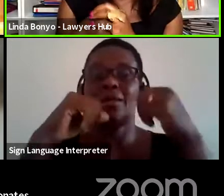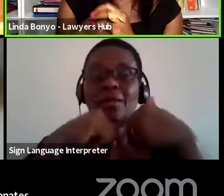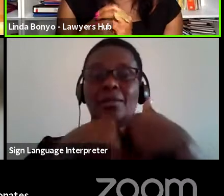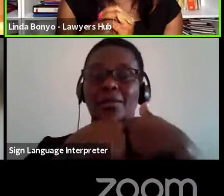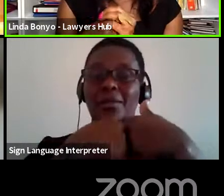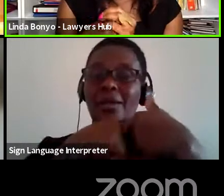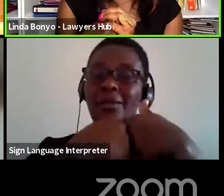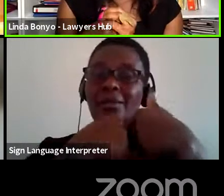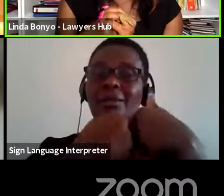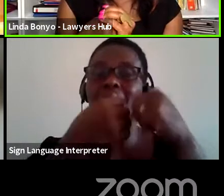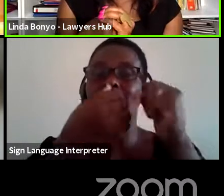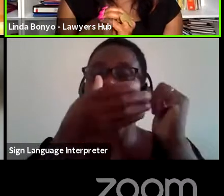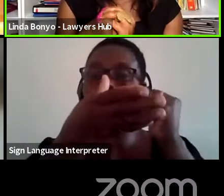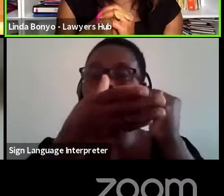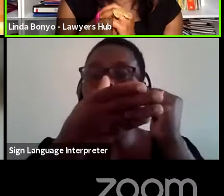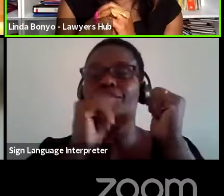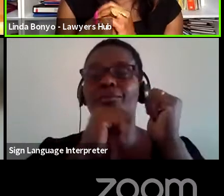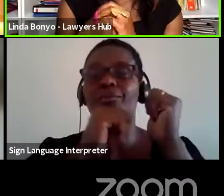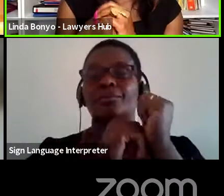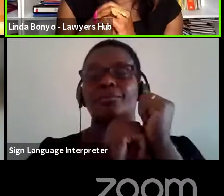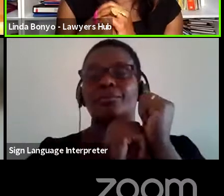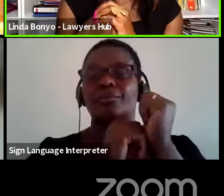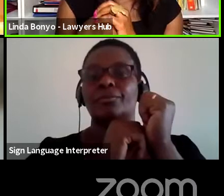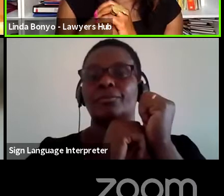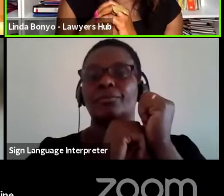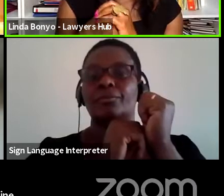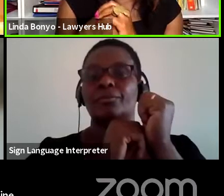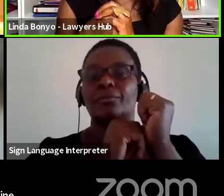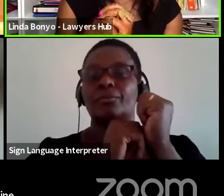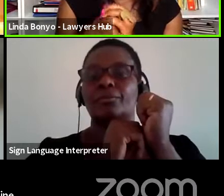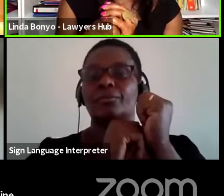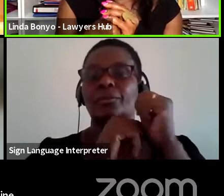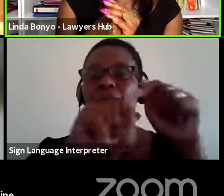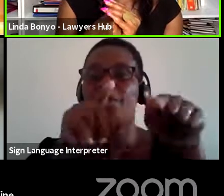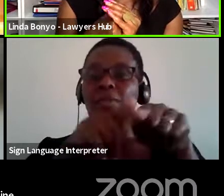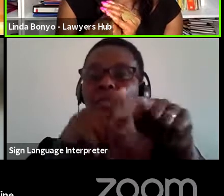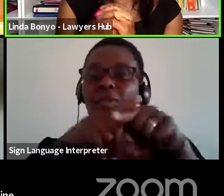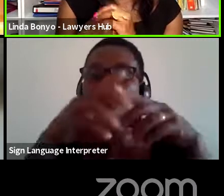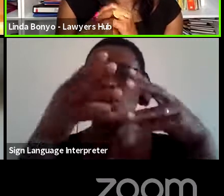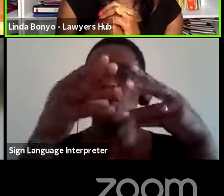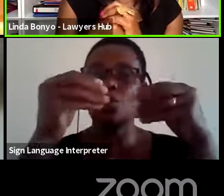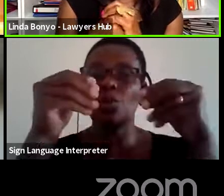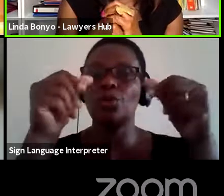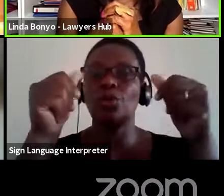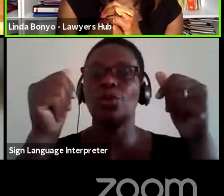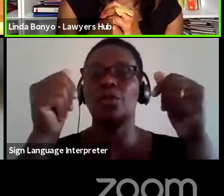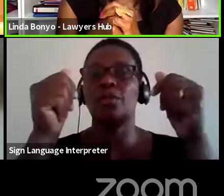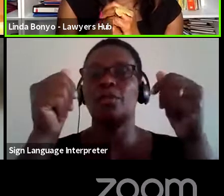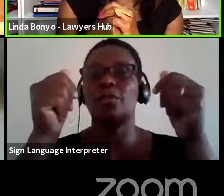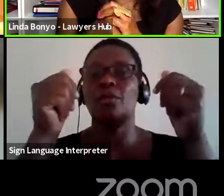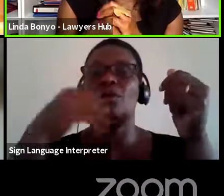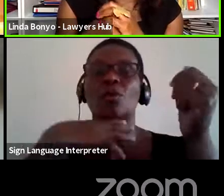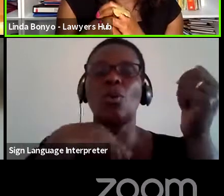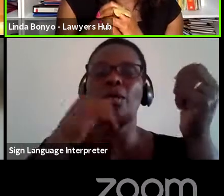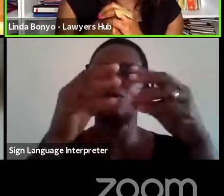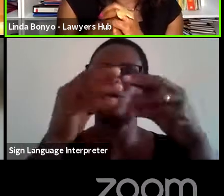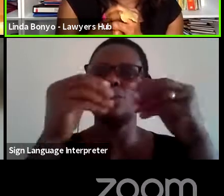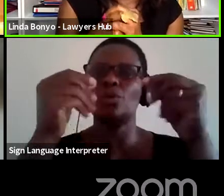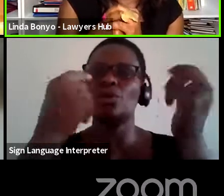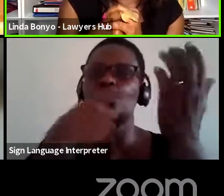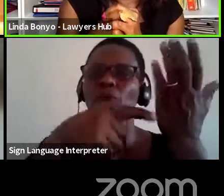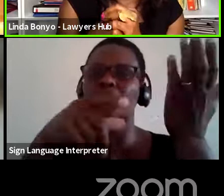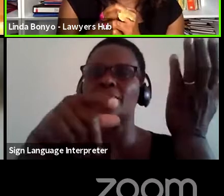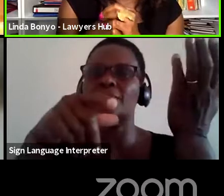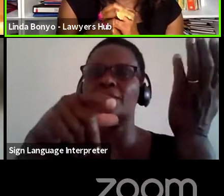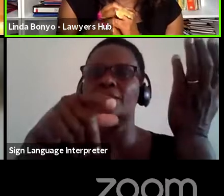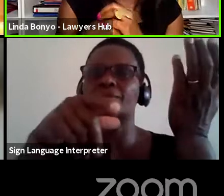on online platforms, and then also on the solutions that could be needed. I'd want to echo